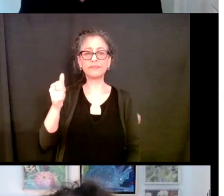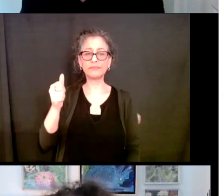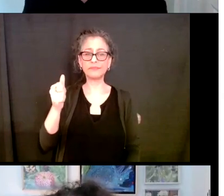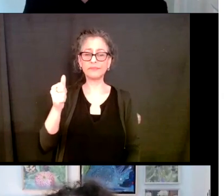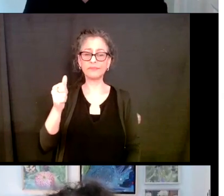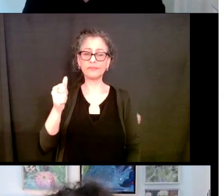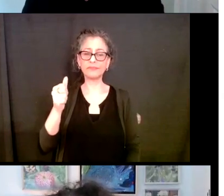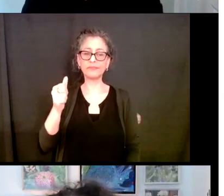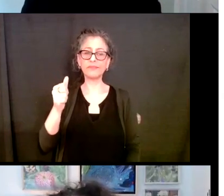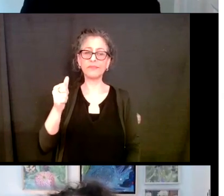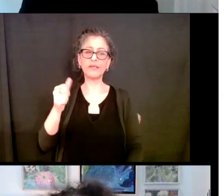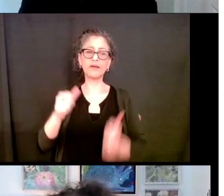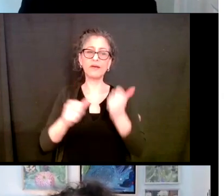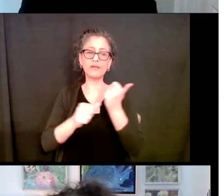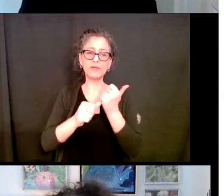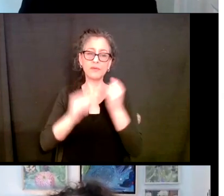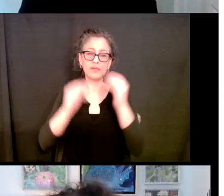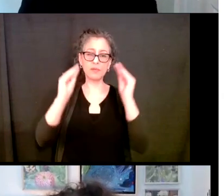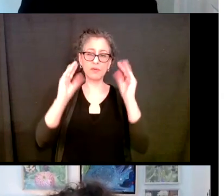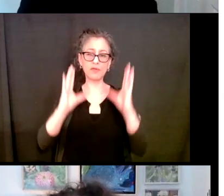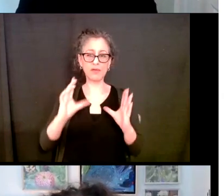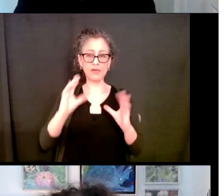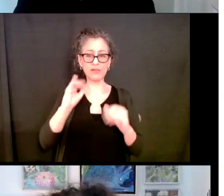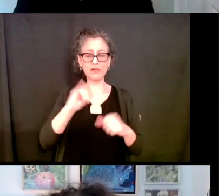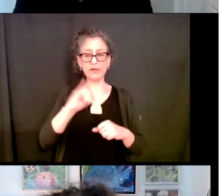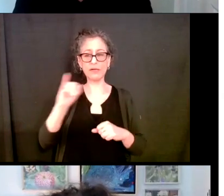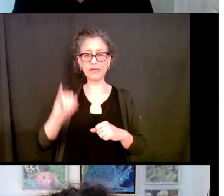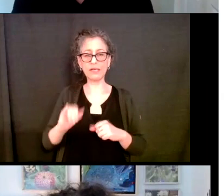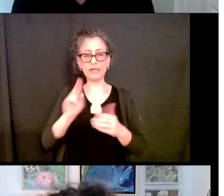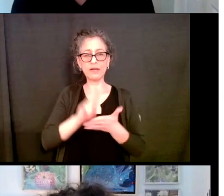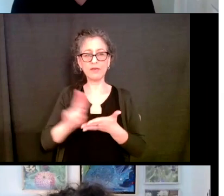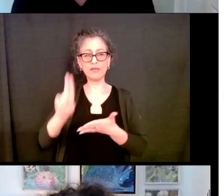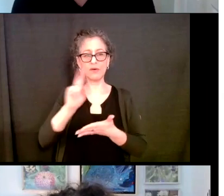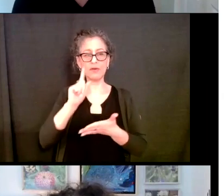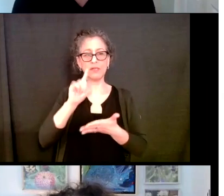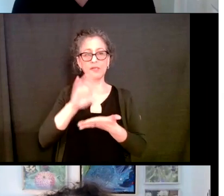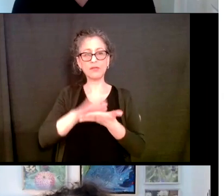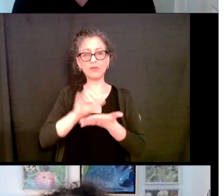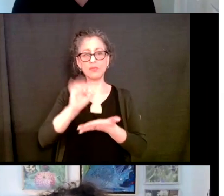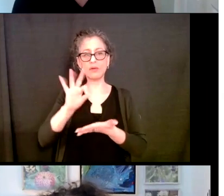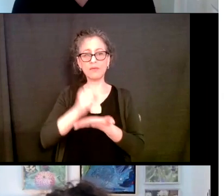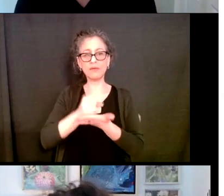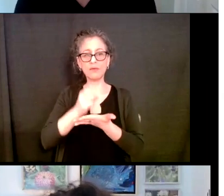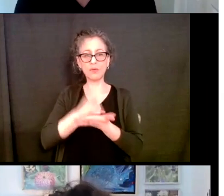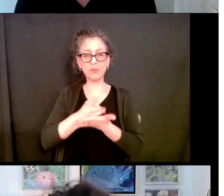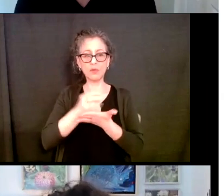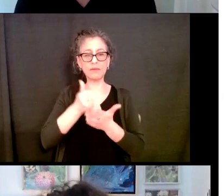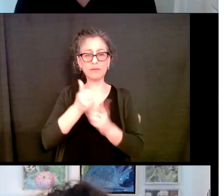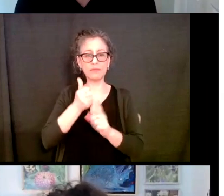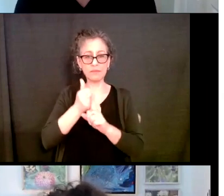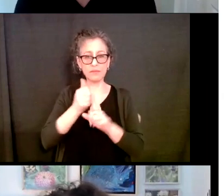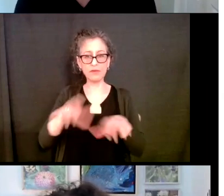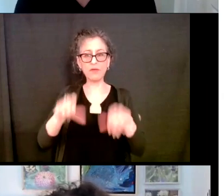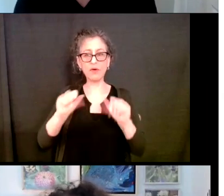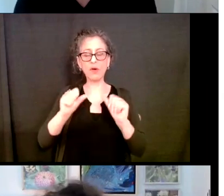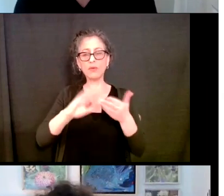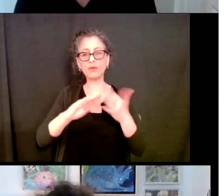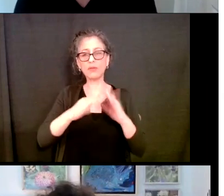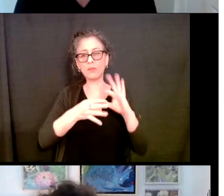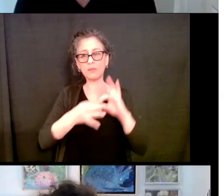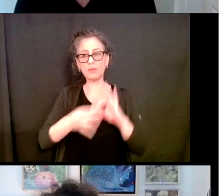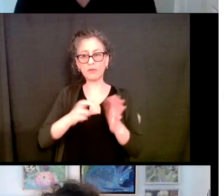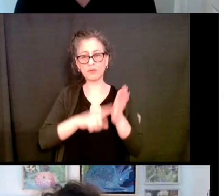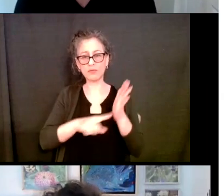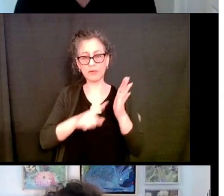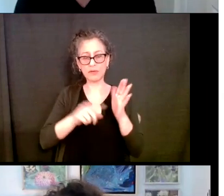associate professor in the Indiana University School of Social Work. He conducts community-based research focusing